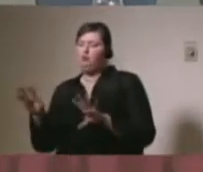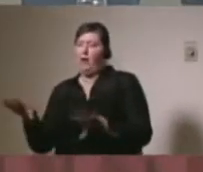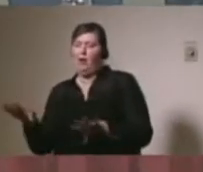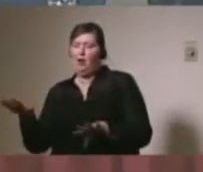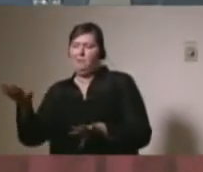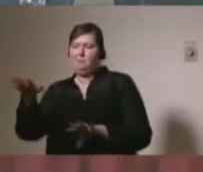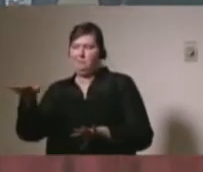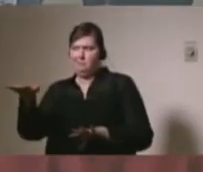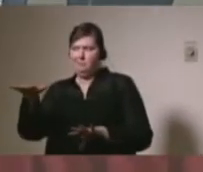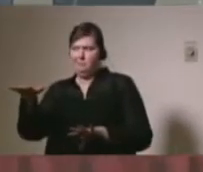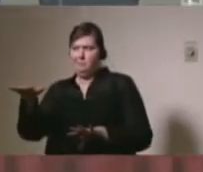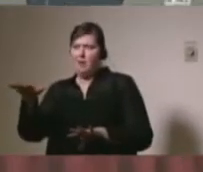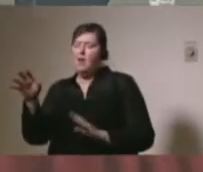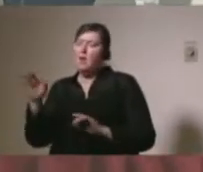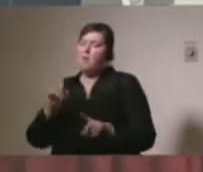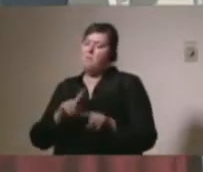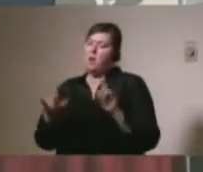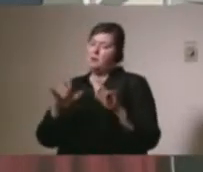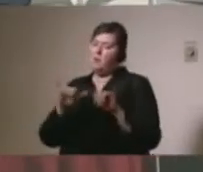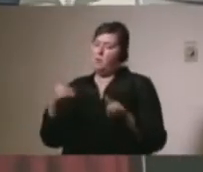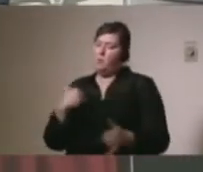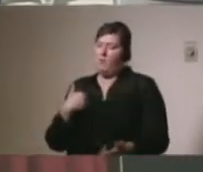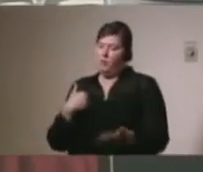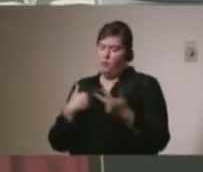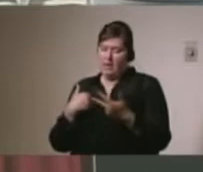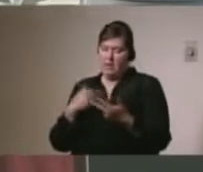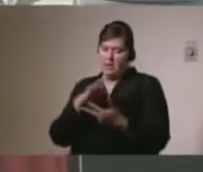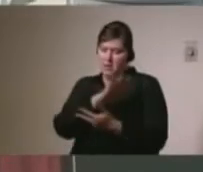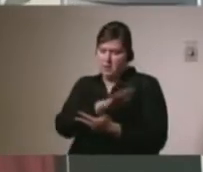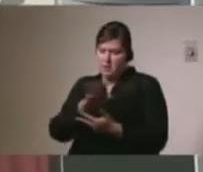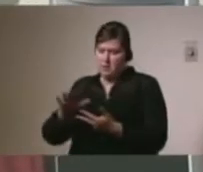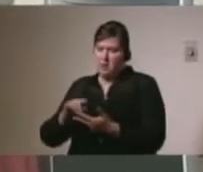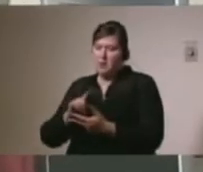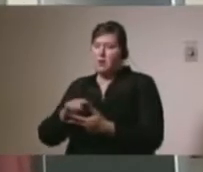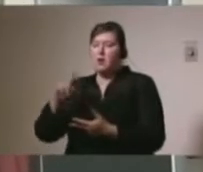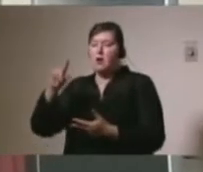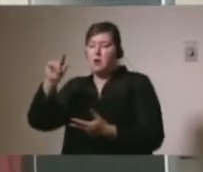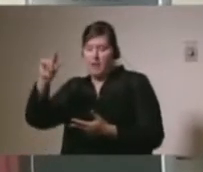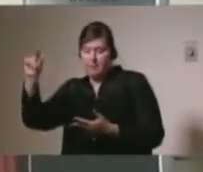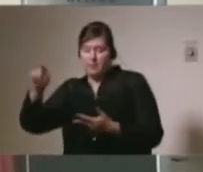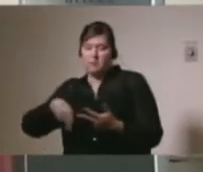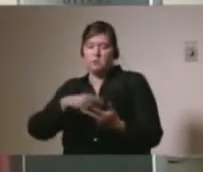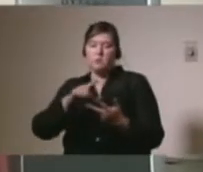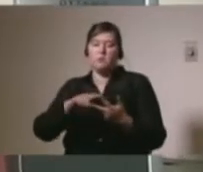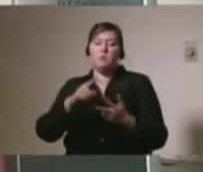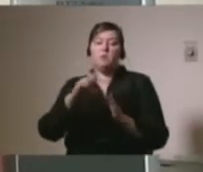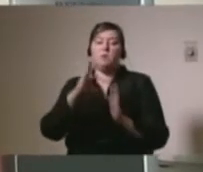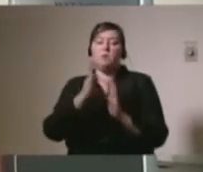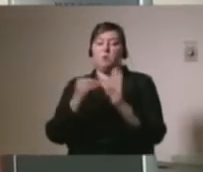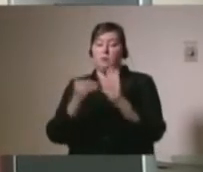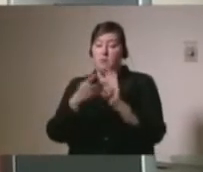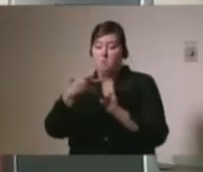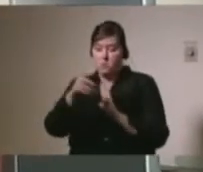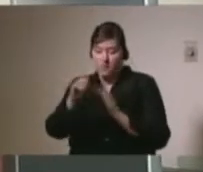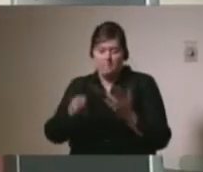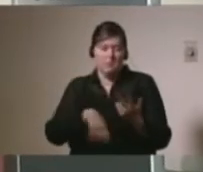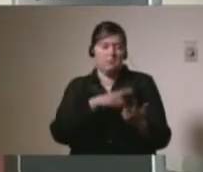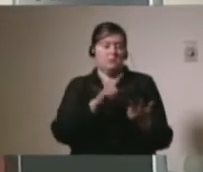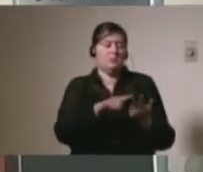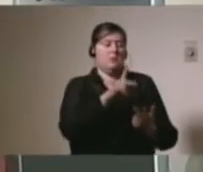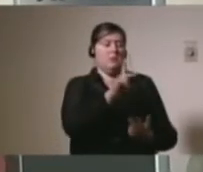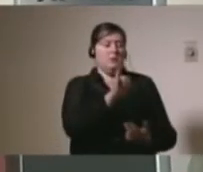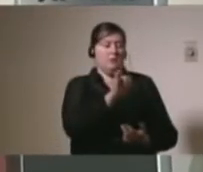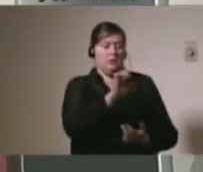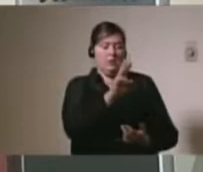same time, you have three entities. So you have the government, you have New Zealand Post, and the Kiwi Bank.